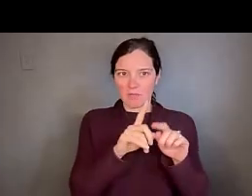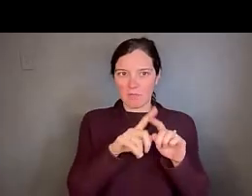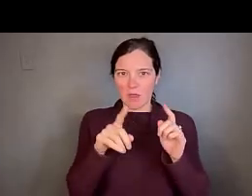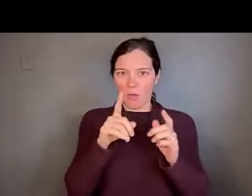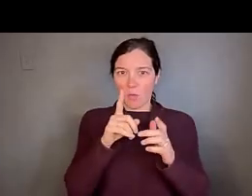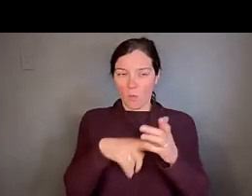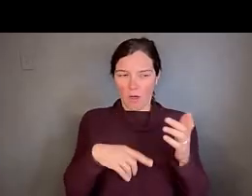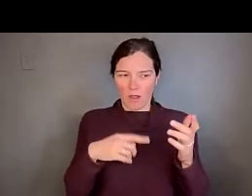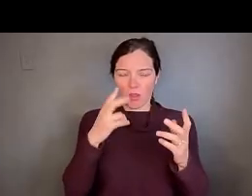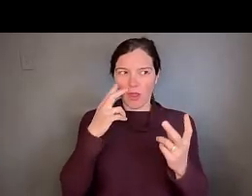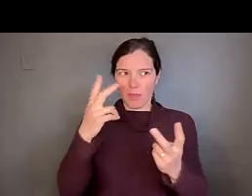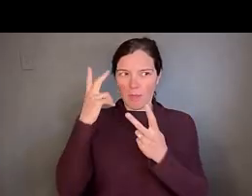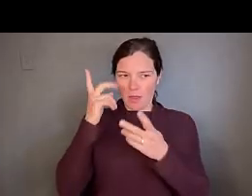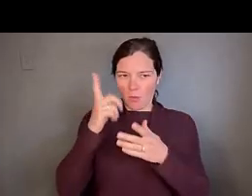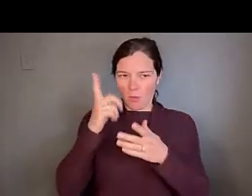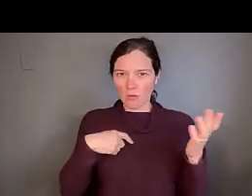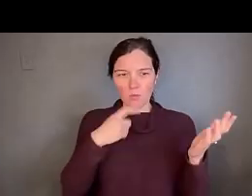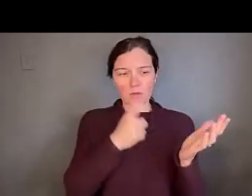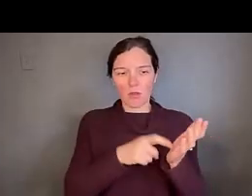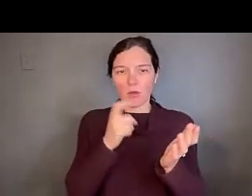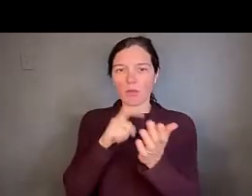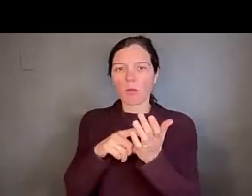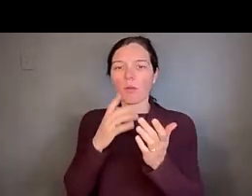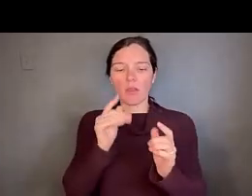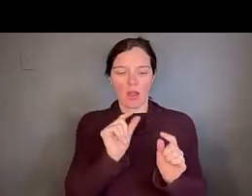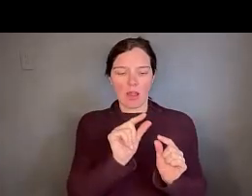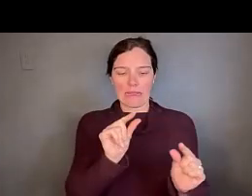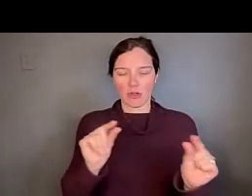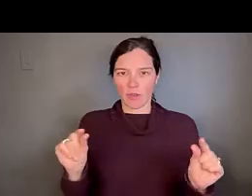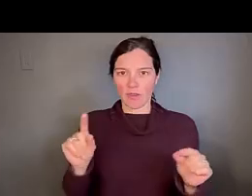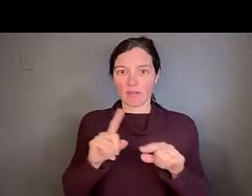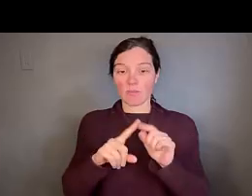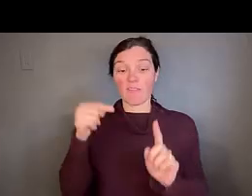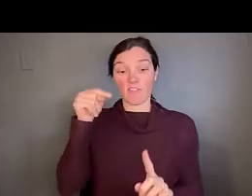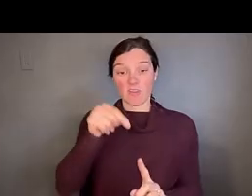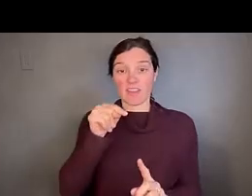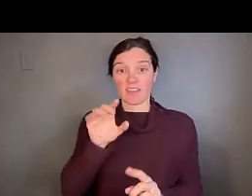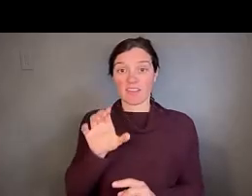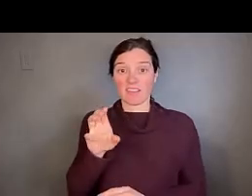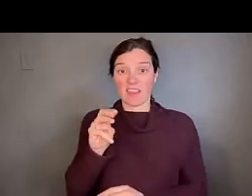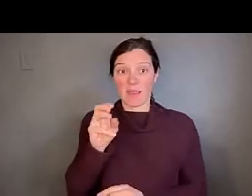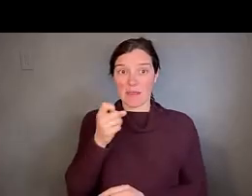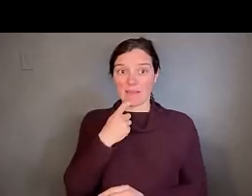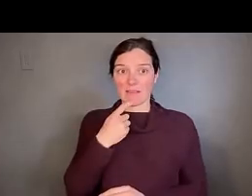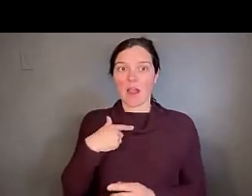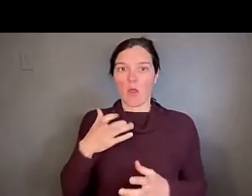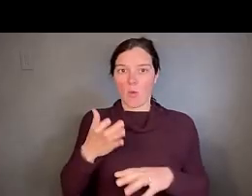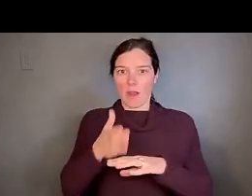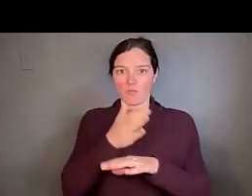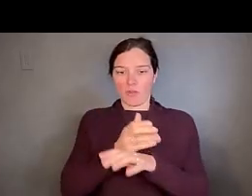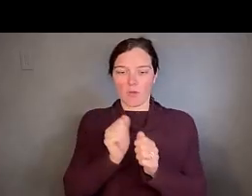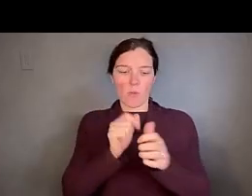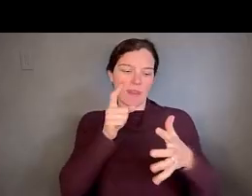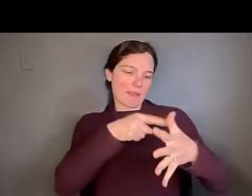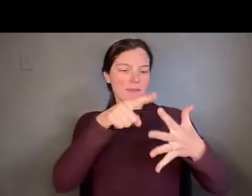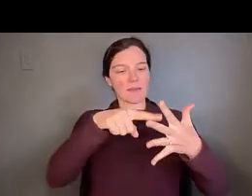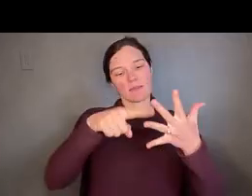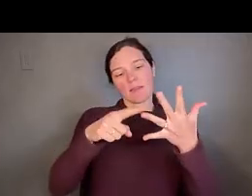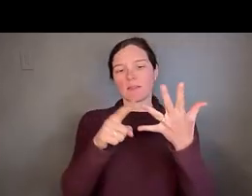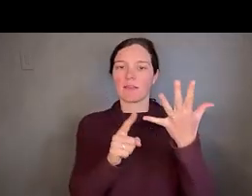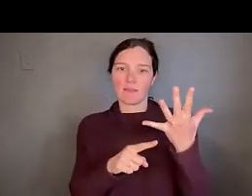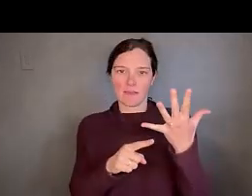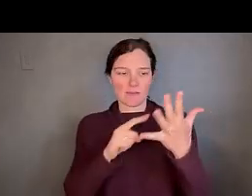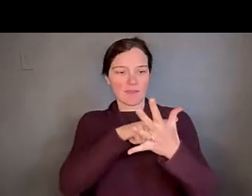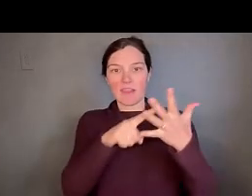really see? And we see lots of little things, but in this, the CMS has said, I want to see improvements in this, and this,